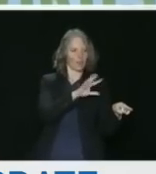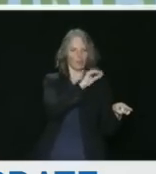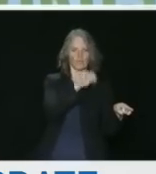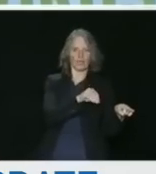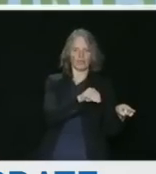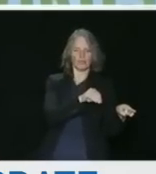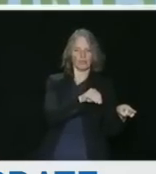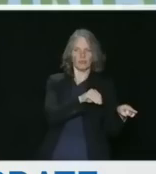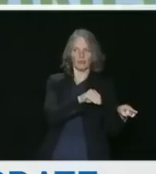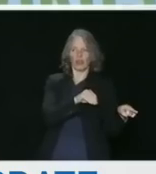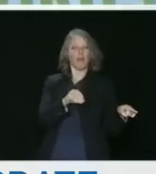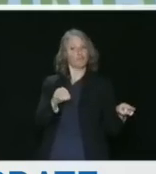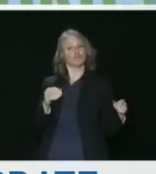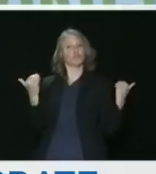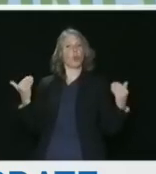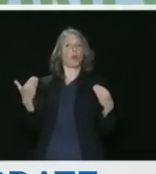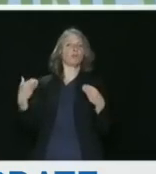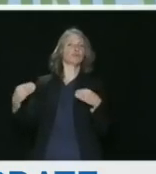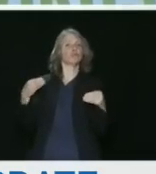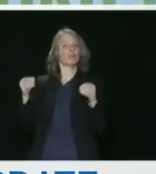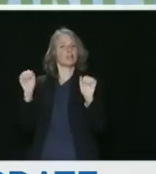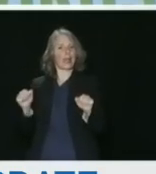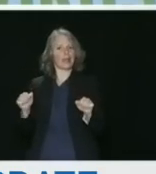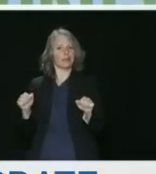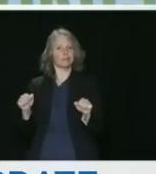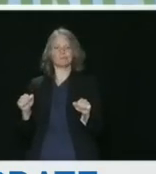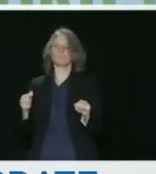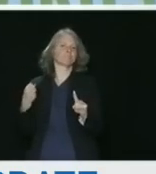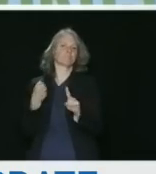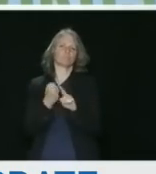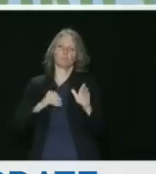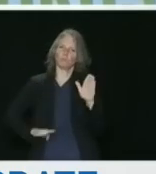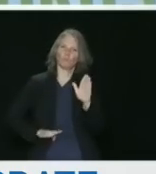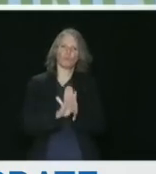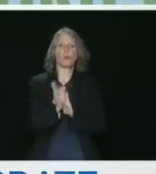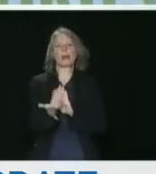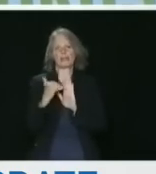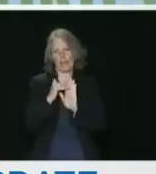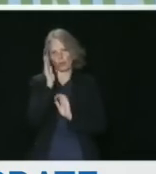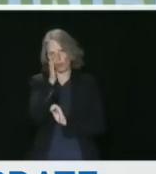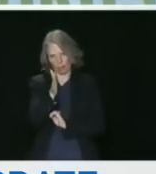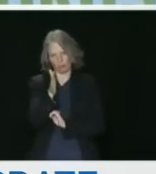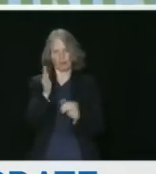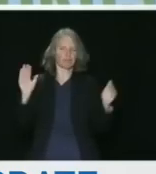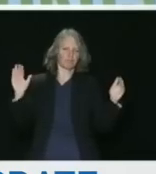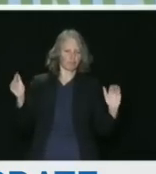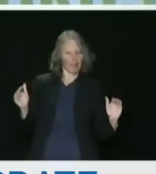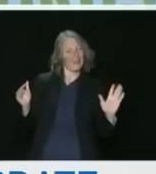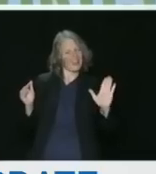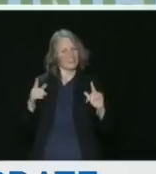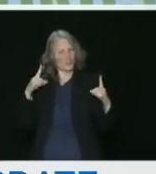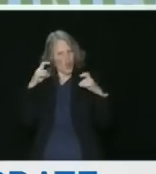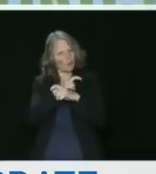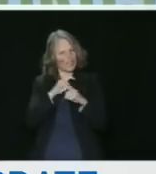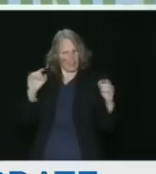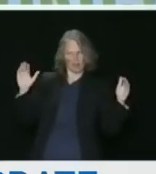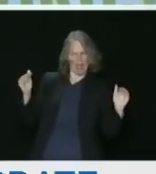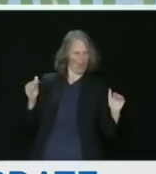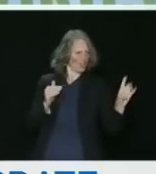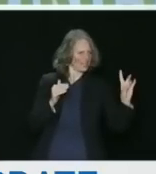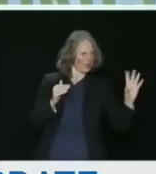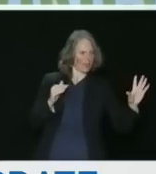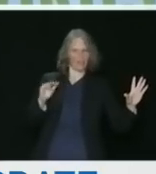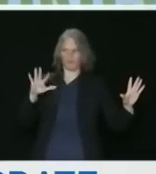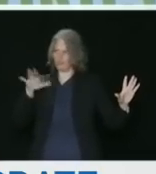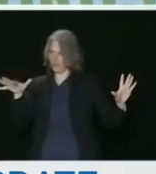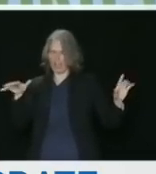lift the restrictive measures, you're going to get a resurgence. It's a bit complicated, but in the end, the bottom